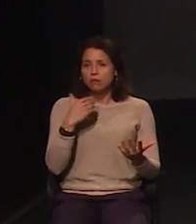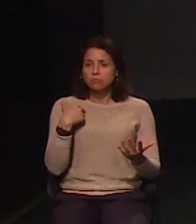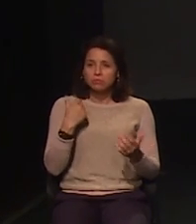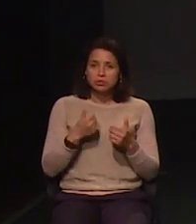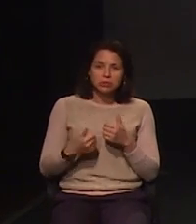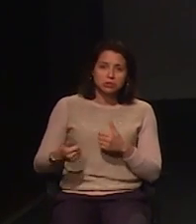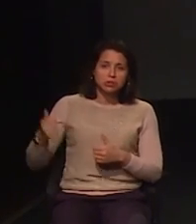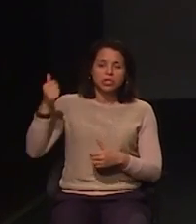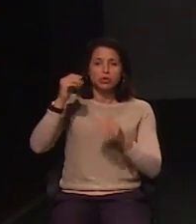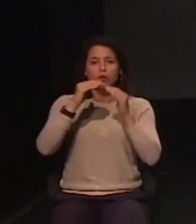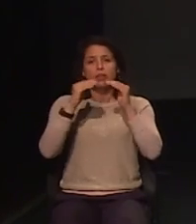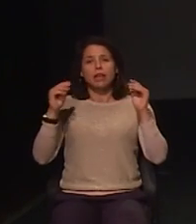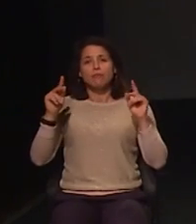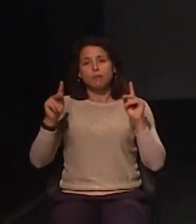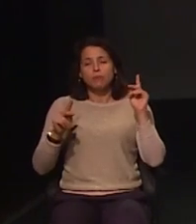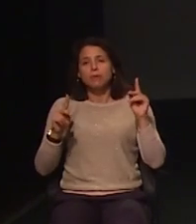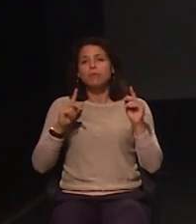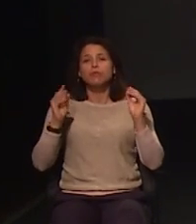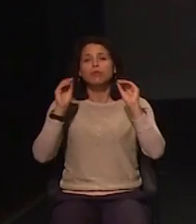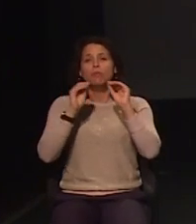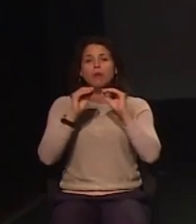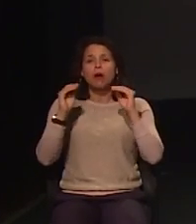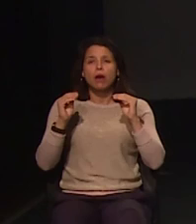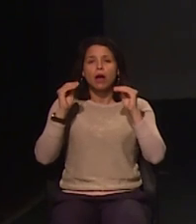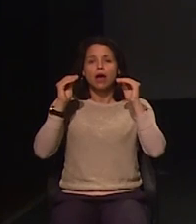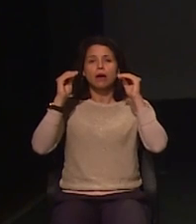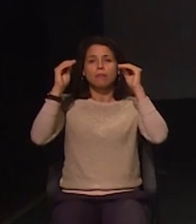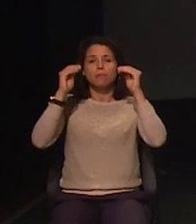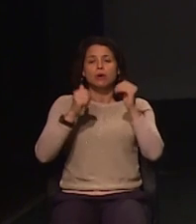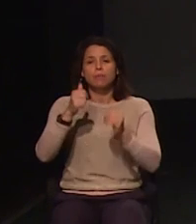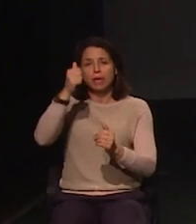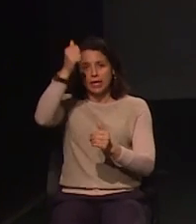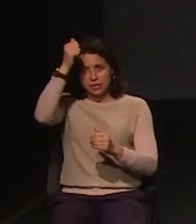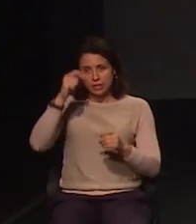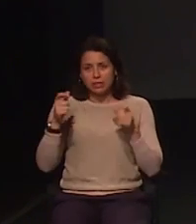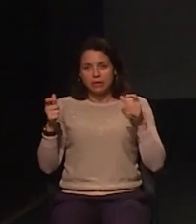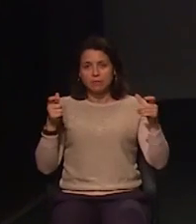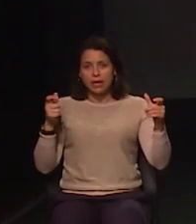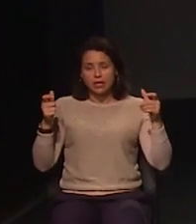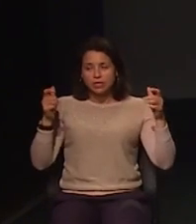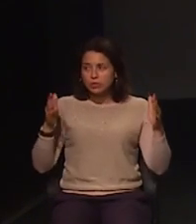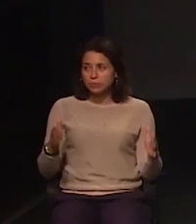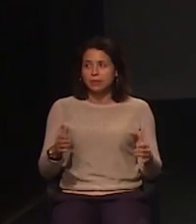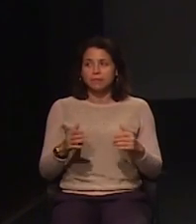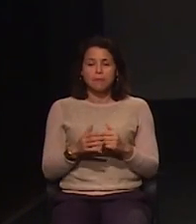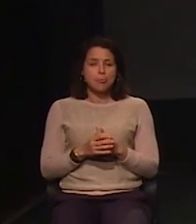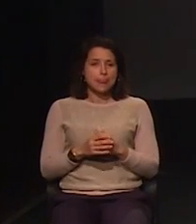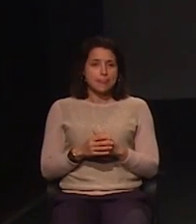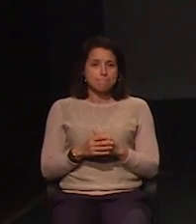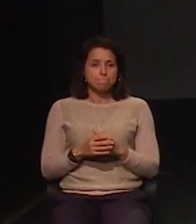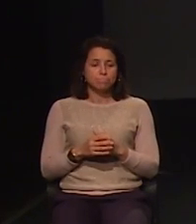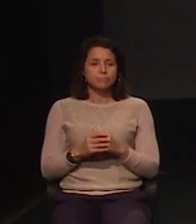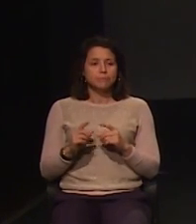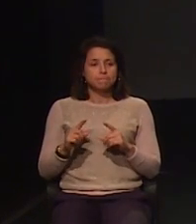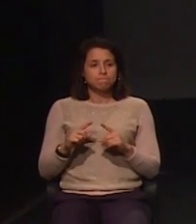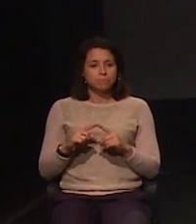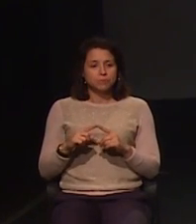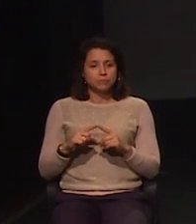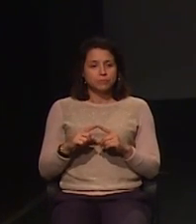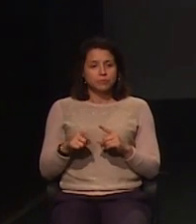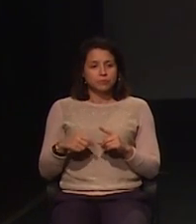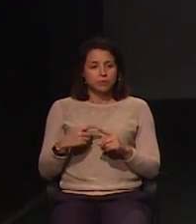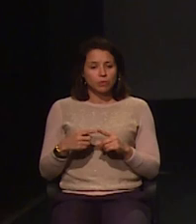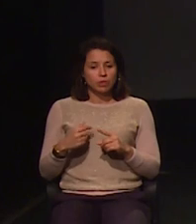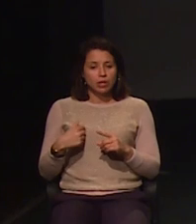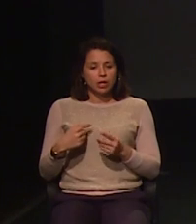management, but they certainly have years of experience in, and they have aspirations. And when I talk to groups that